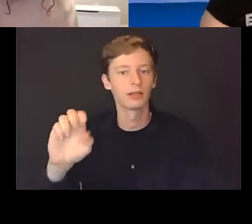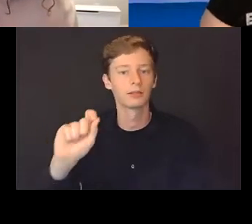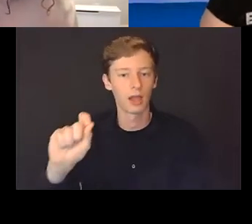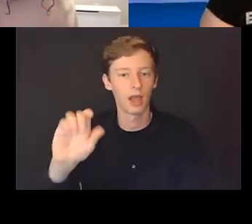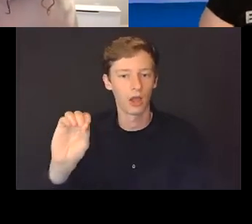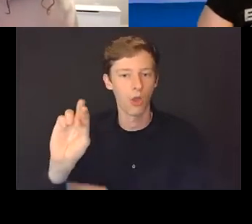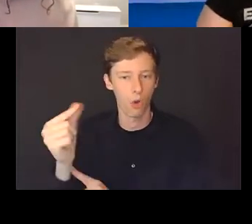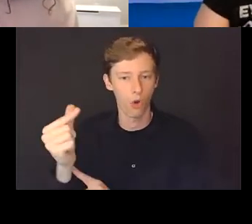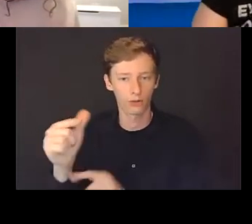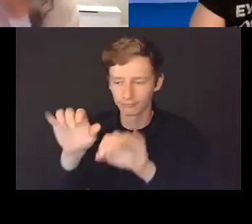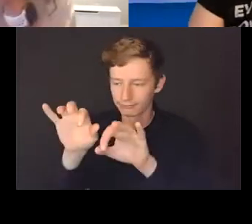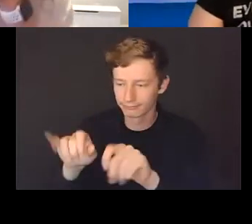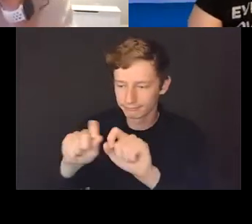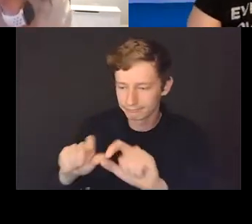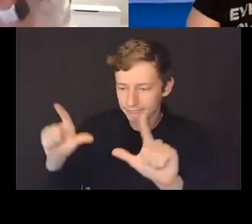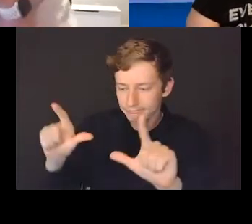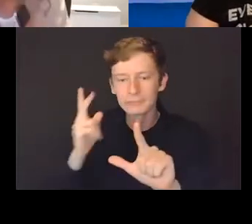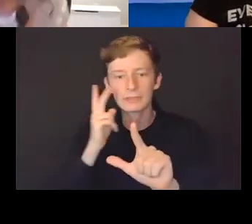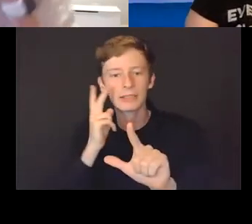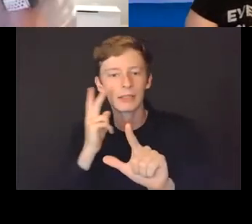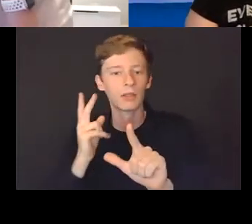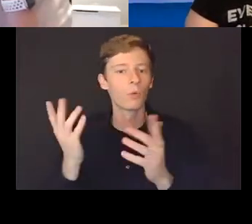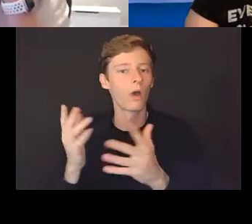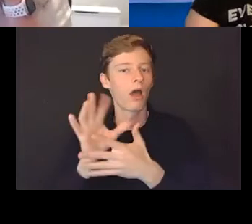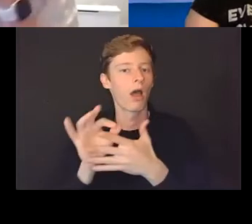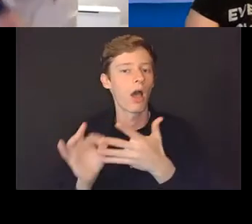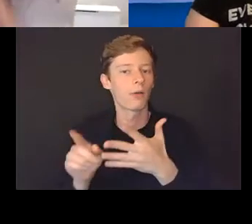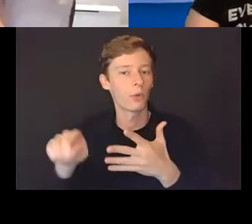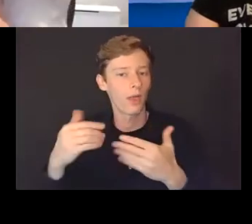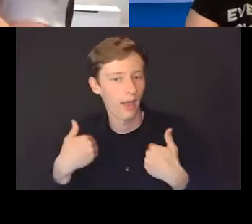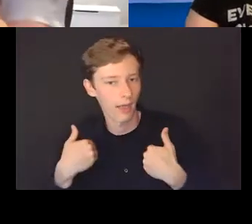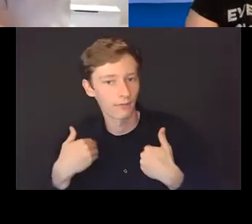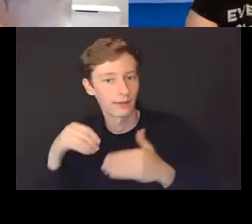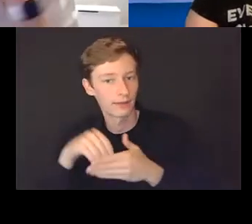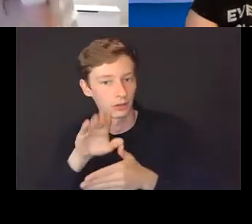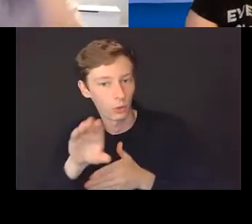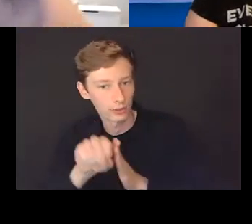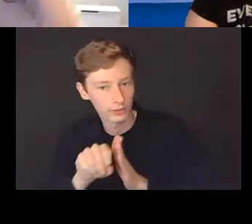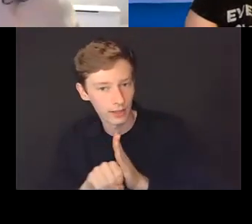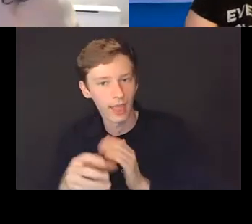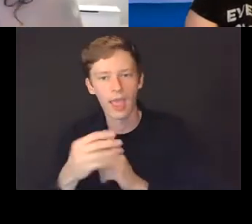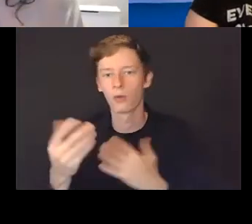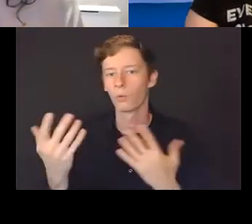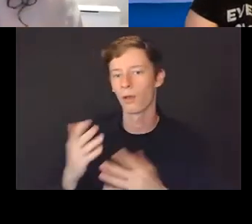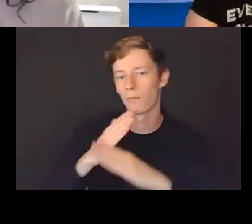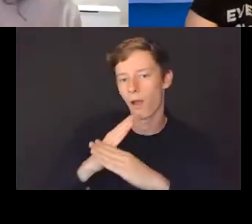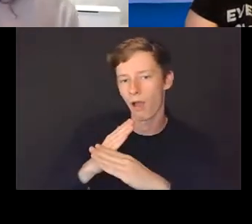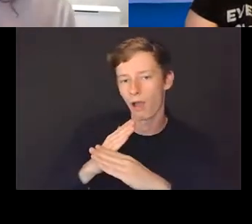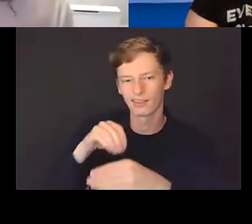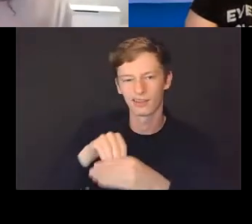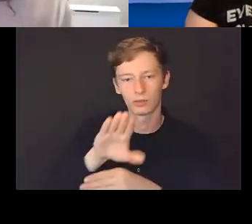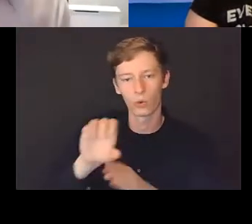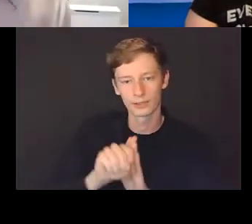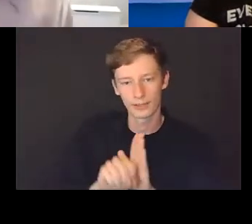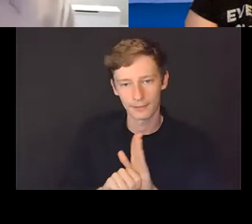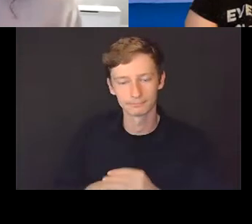obstacles exist in the state. I want to just end with saying Planned Parenthood providers provided